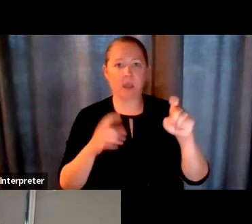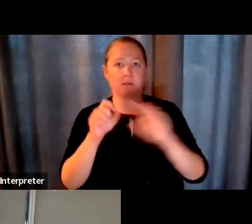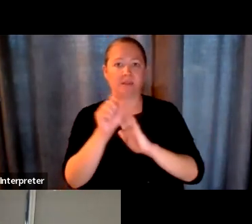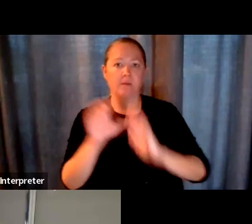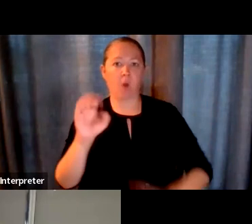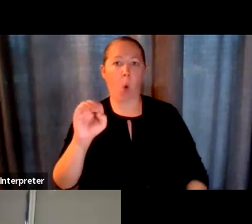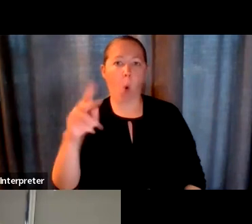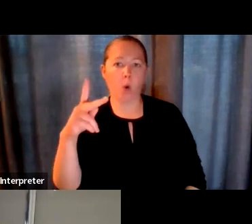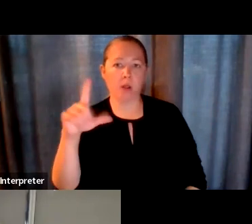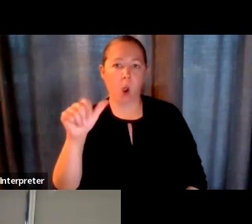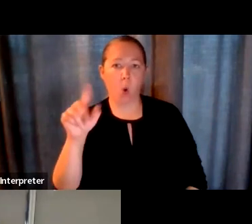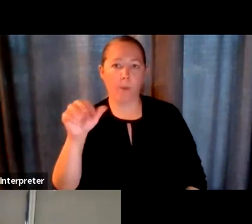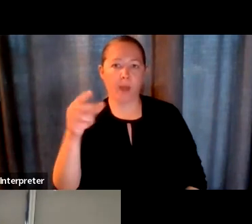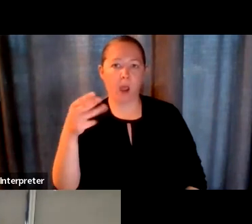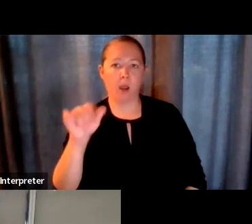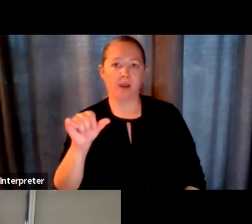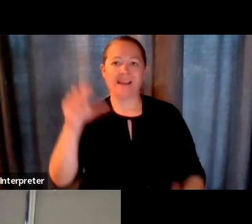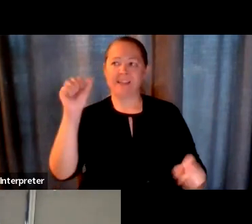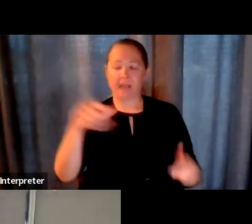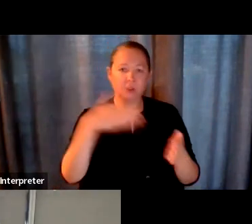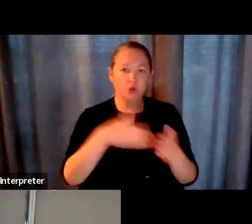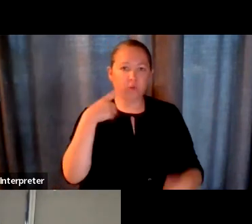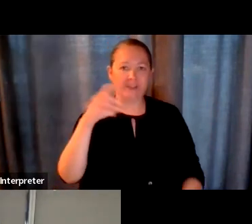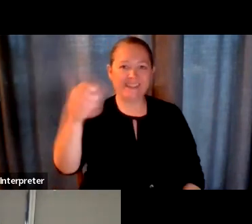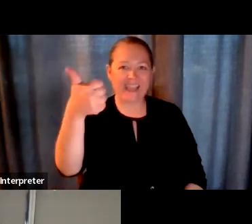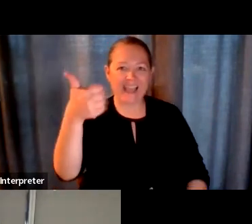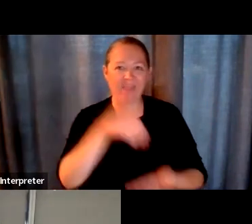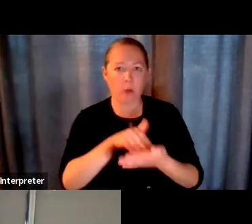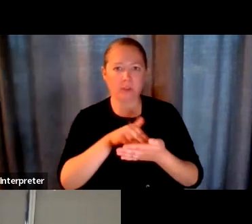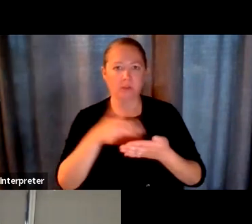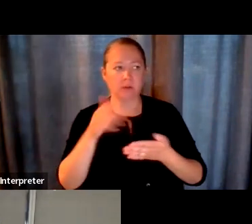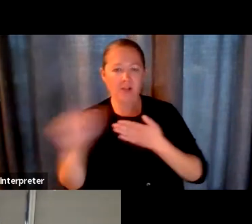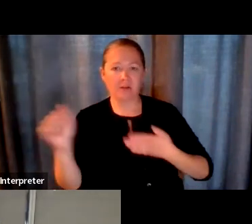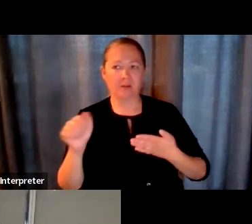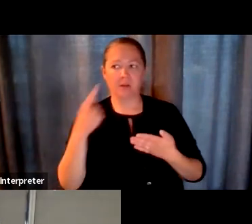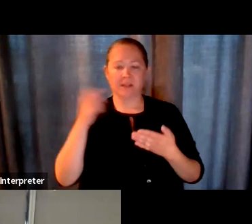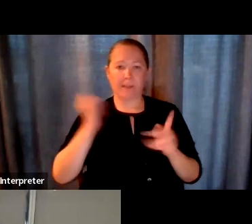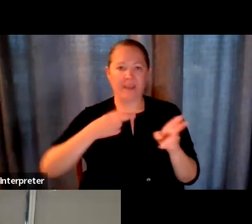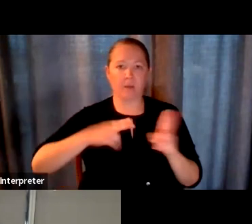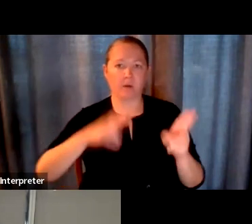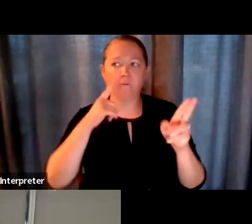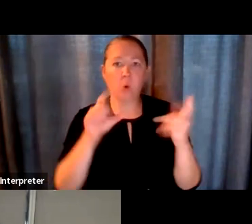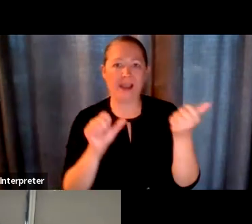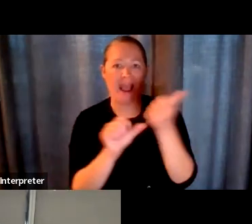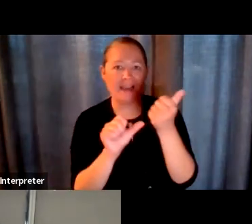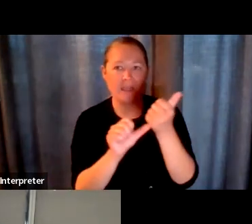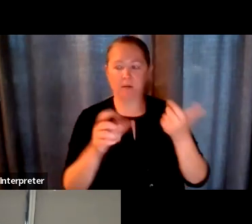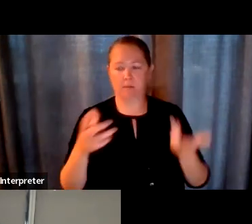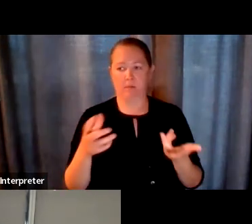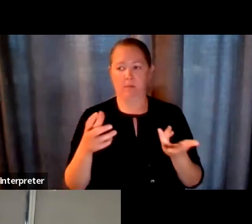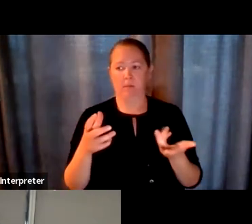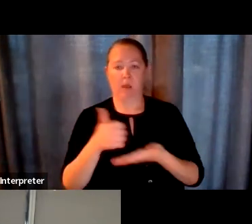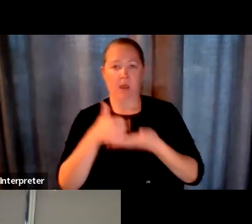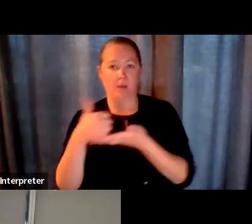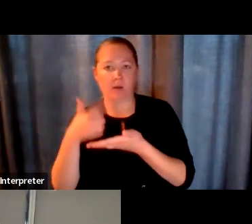a $10,000 bounty, you know, could be hunted down for quote, aiding and abetting a woman who wants to have an abortion